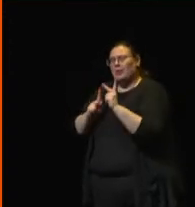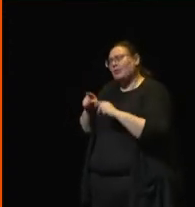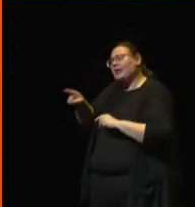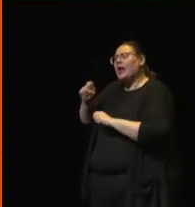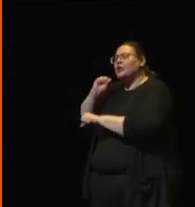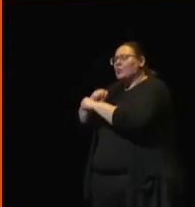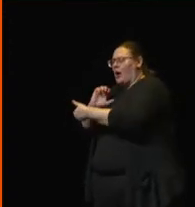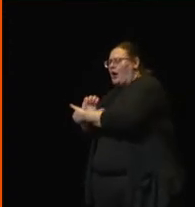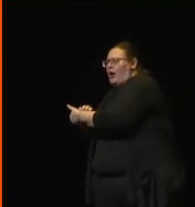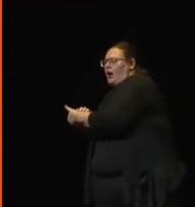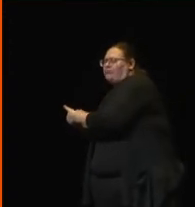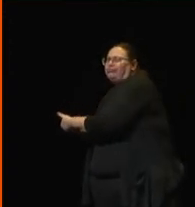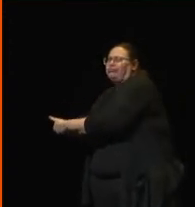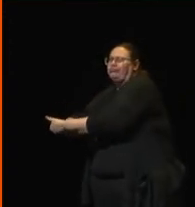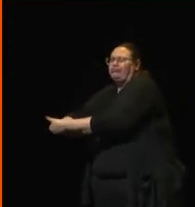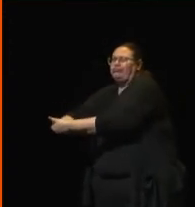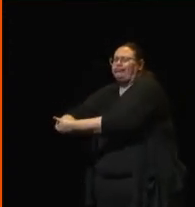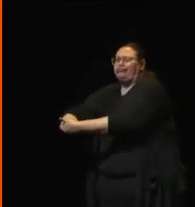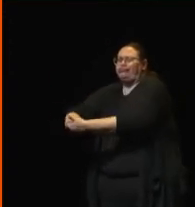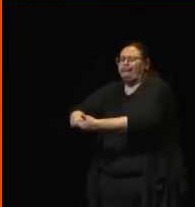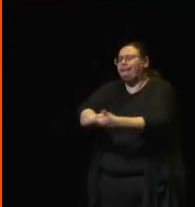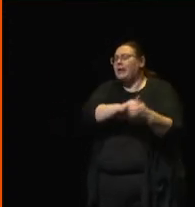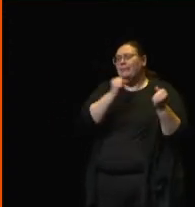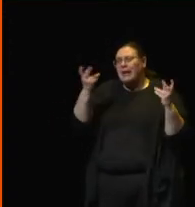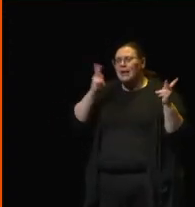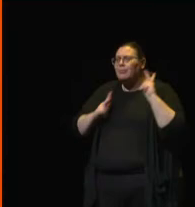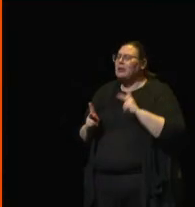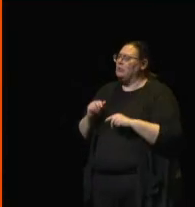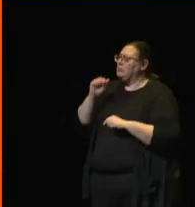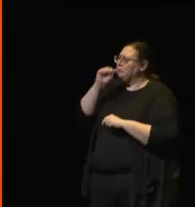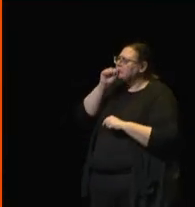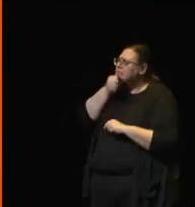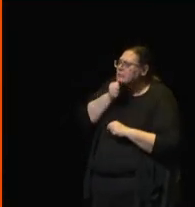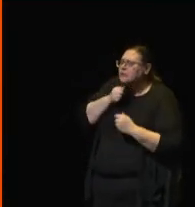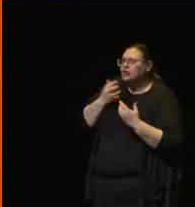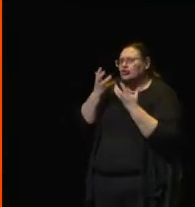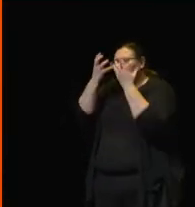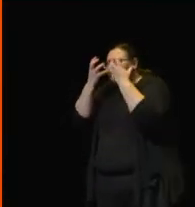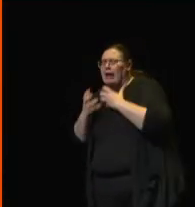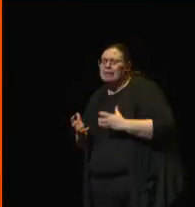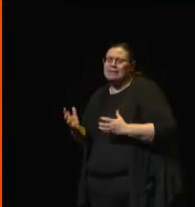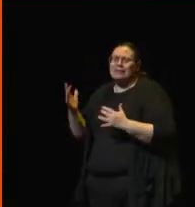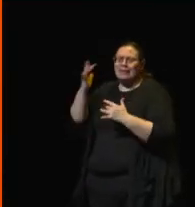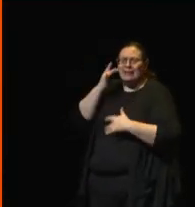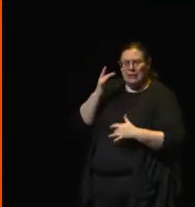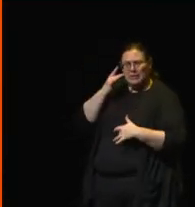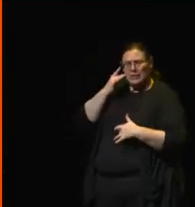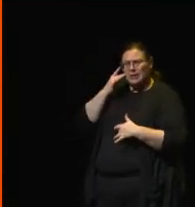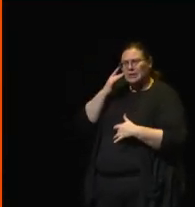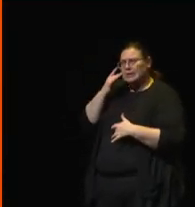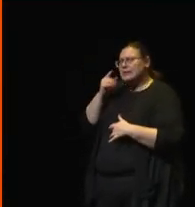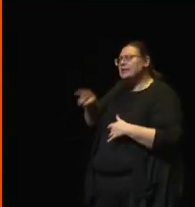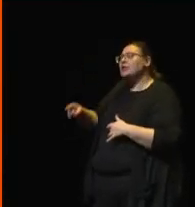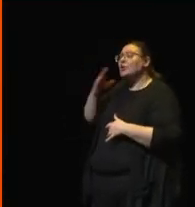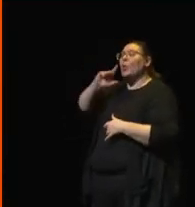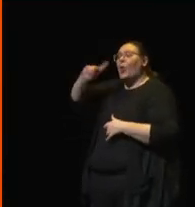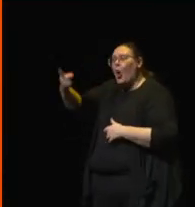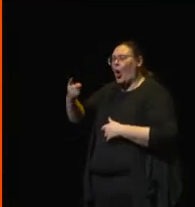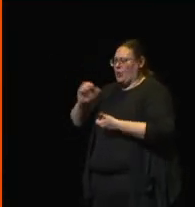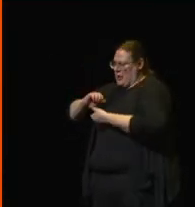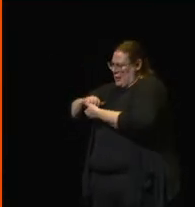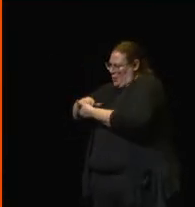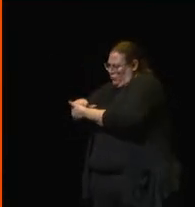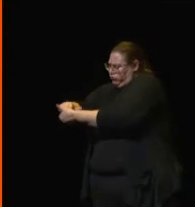with many others who had experienced the pain of tragedy and illness. He knew that only then could we